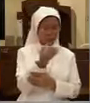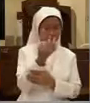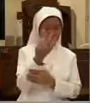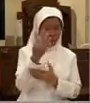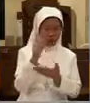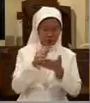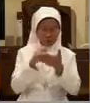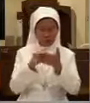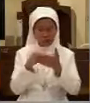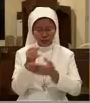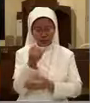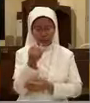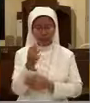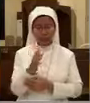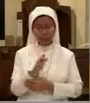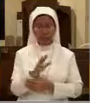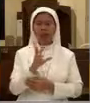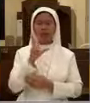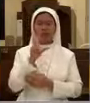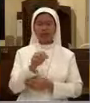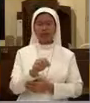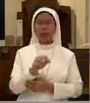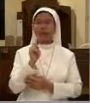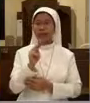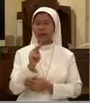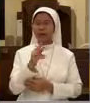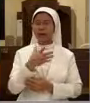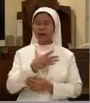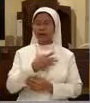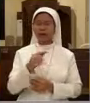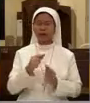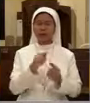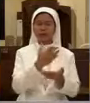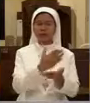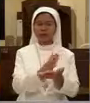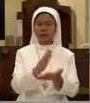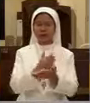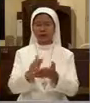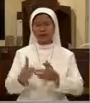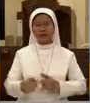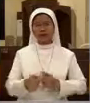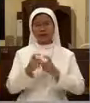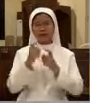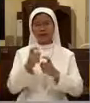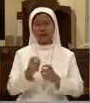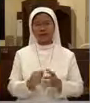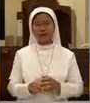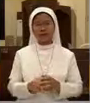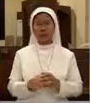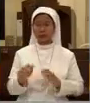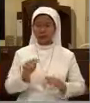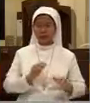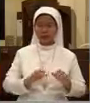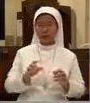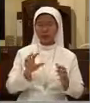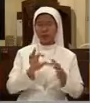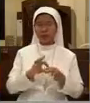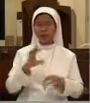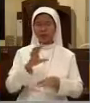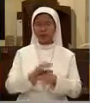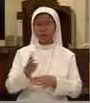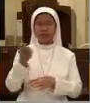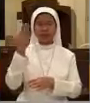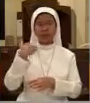you don't calculate. You just want to share the gift. This is the practice of the early church in Acts